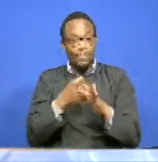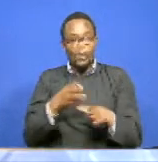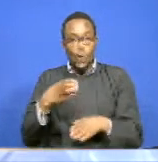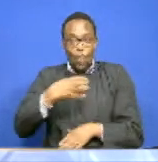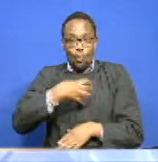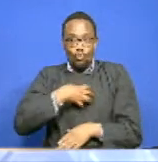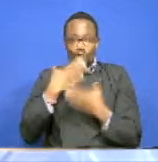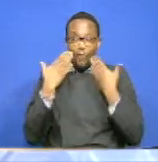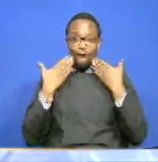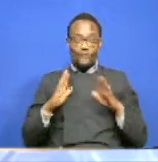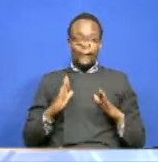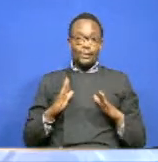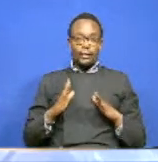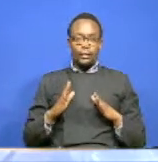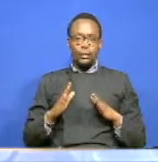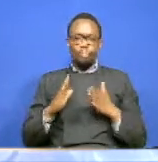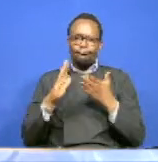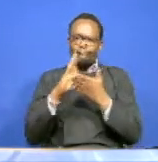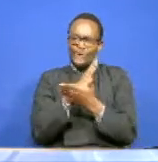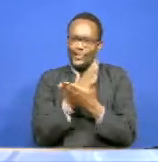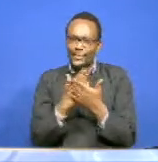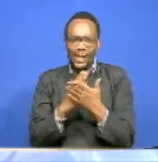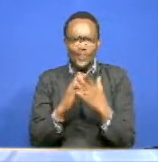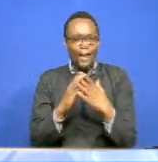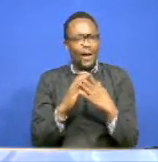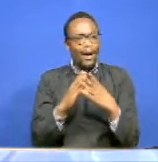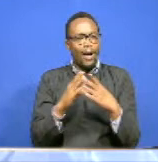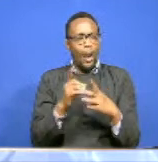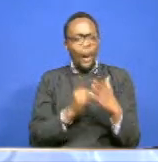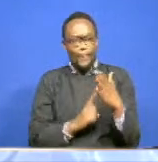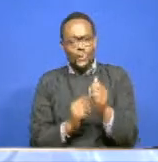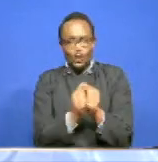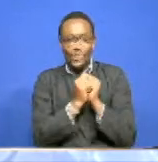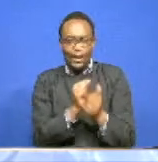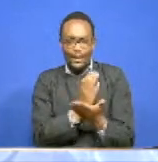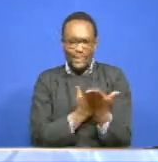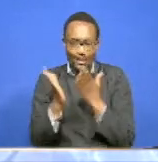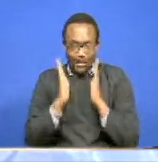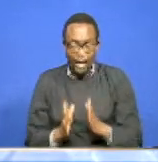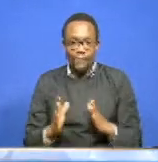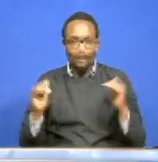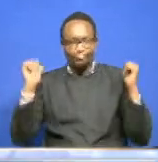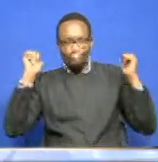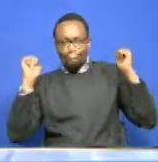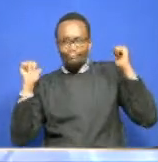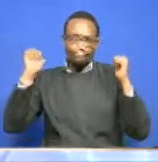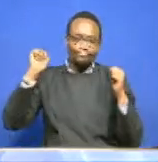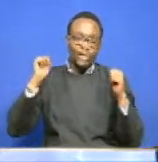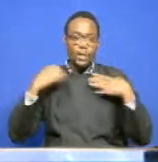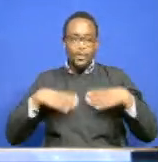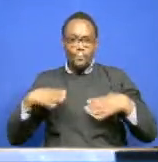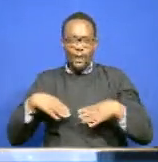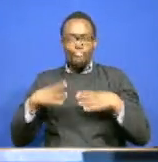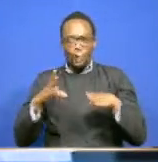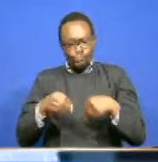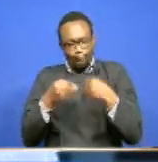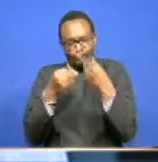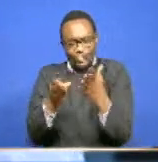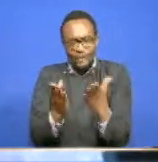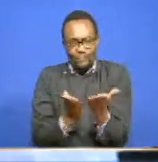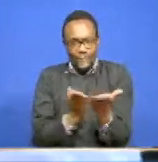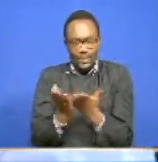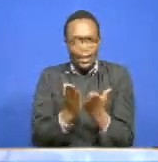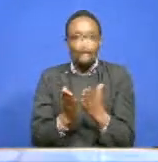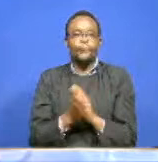today. We have shared ministry together as servants and shepherds among the people granted to us by God.